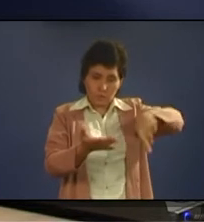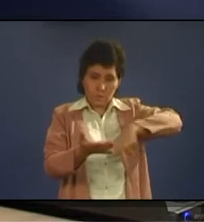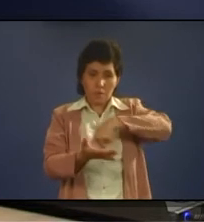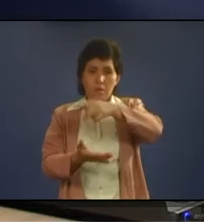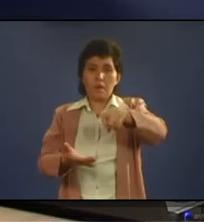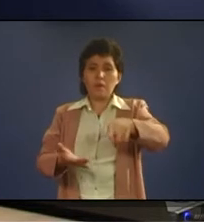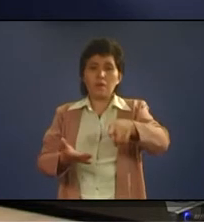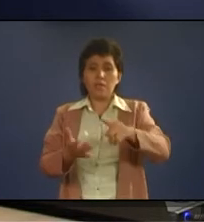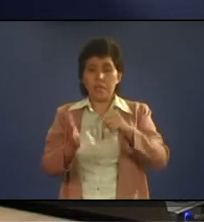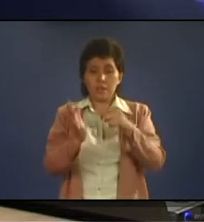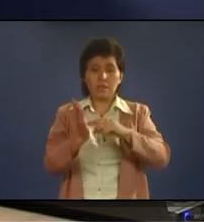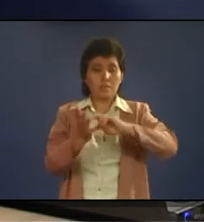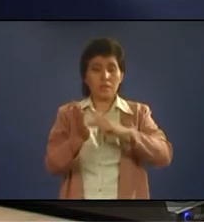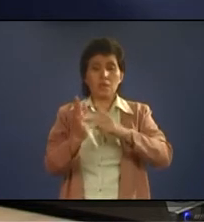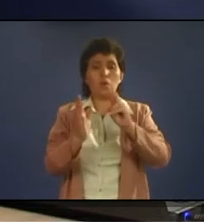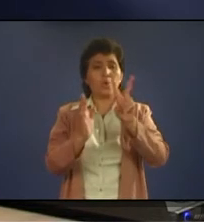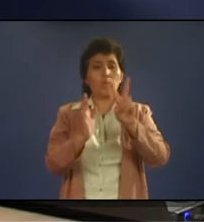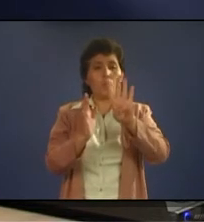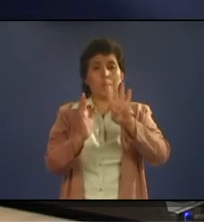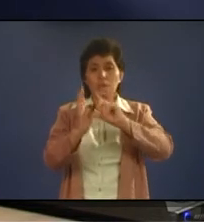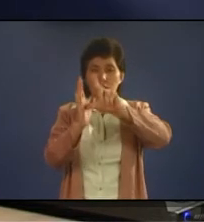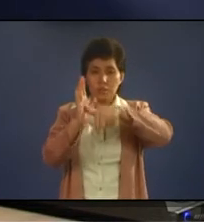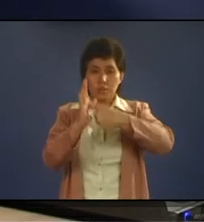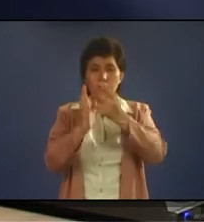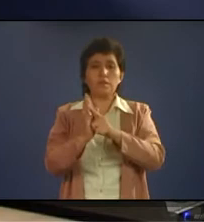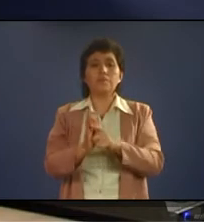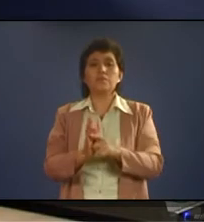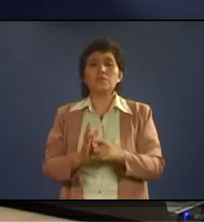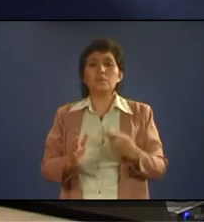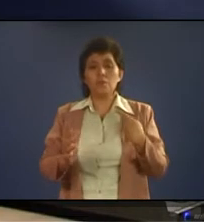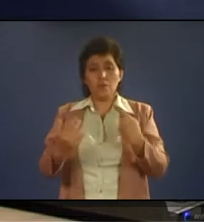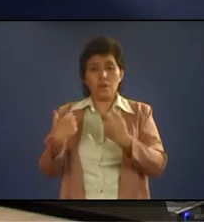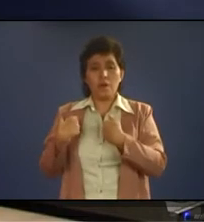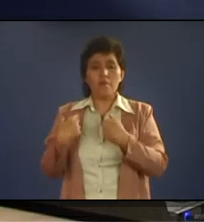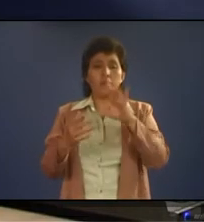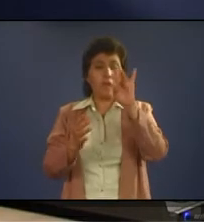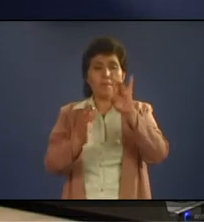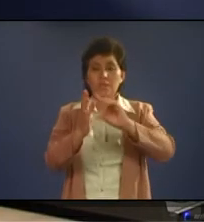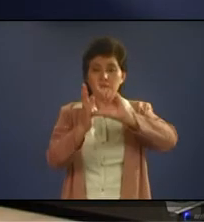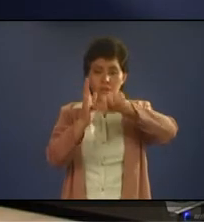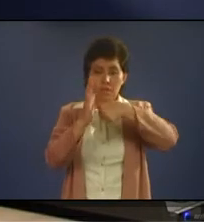24 hours a day, okay? We will have 8 hours of sleep.